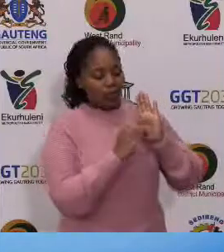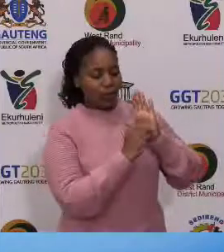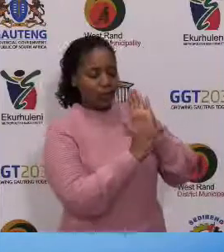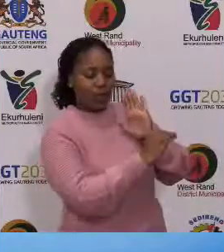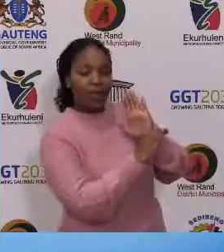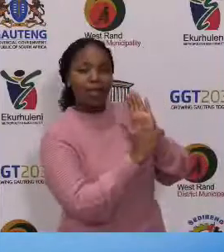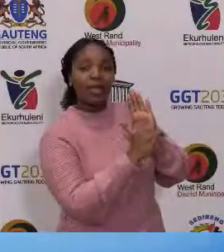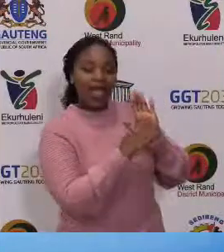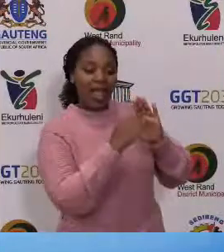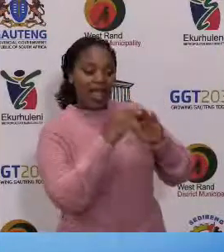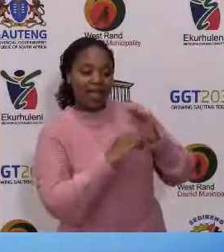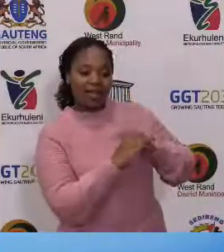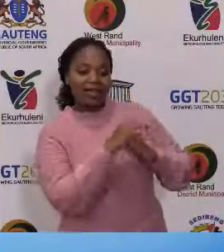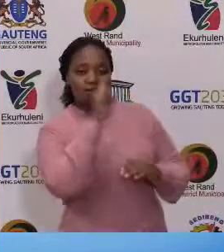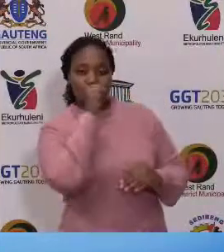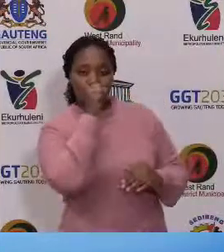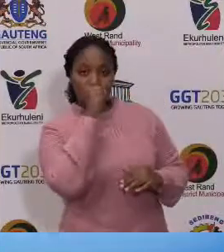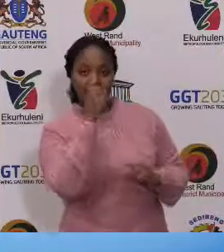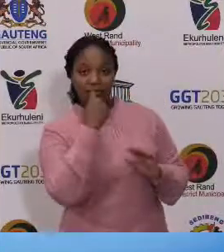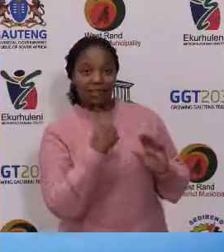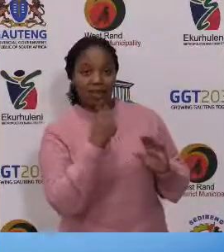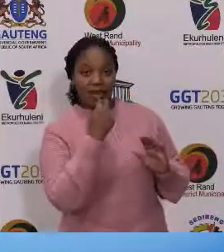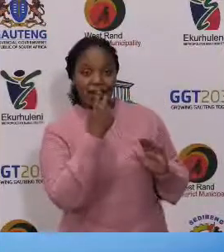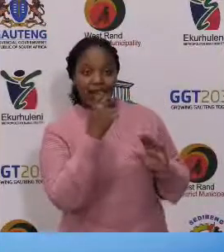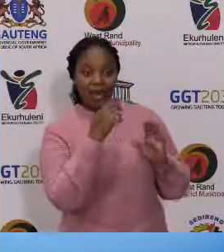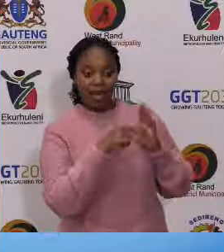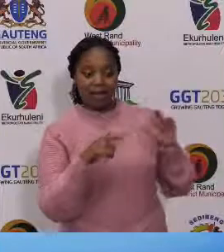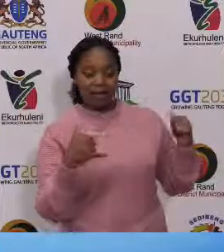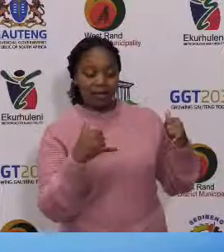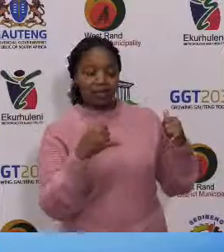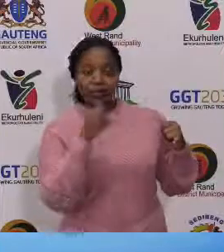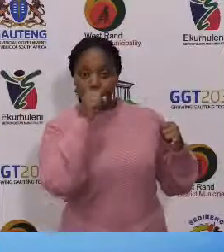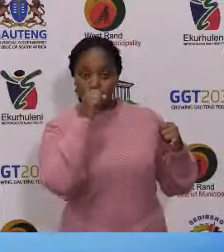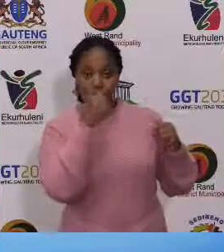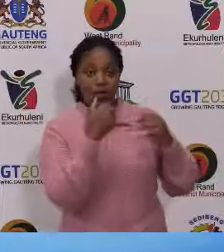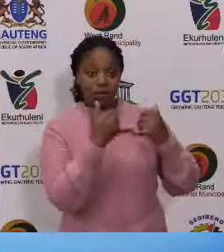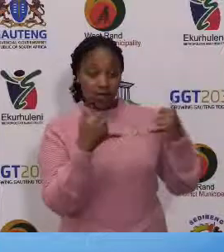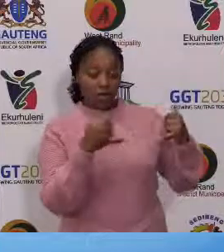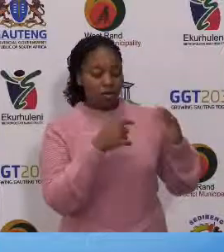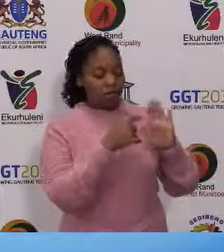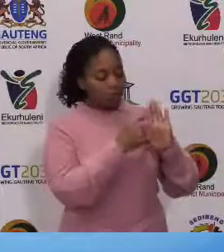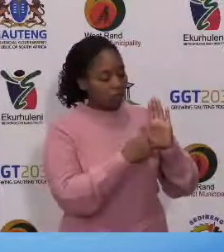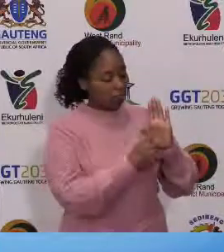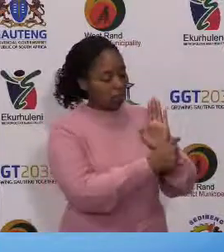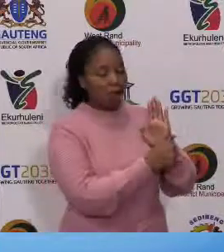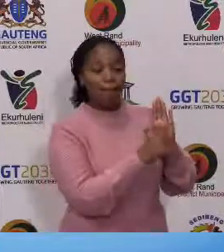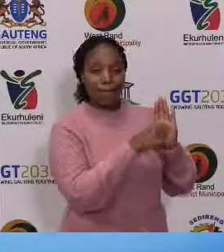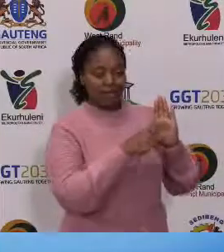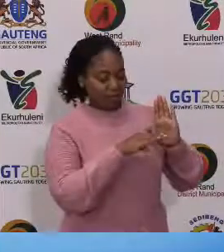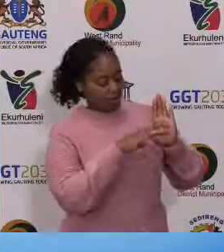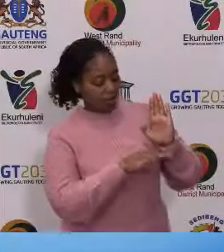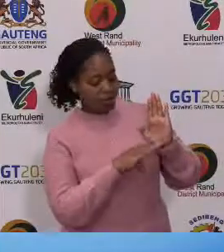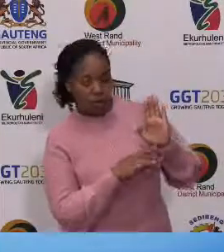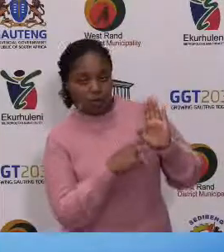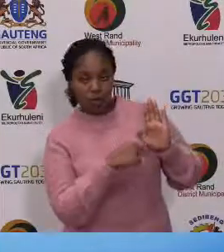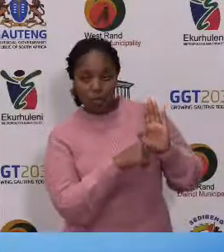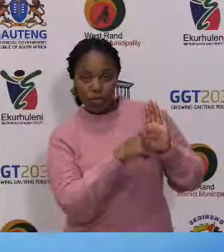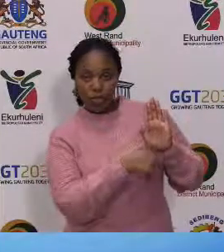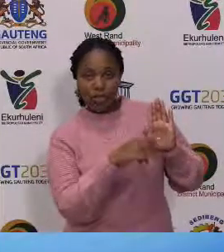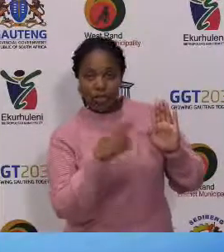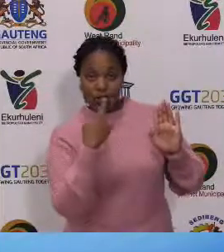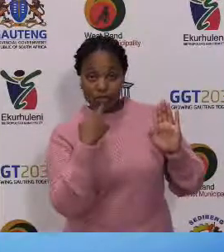line. Now what happens here is that we had, since Friday, a resurgence in the number of cases. We had an uptick in